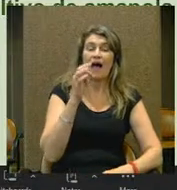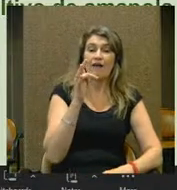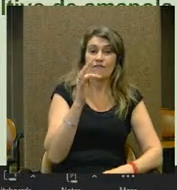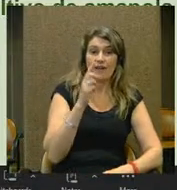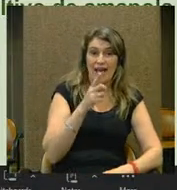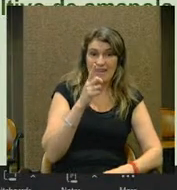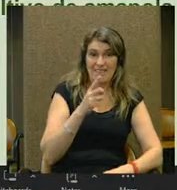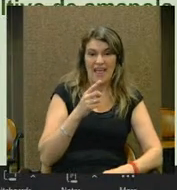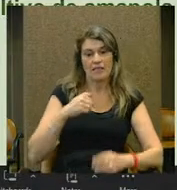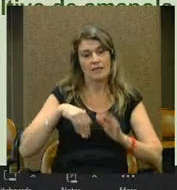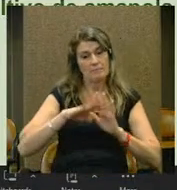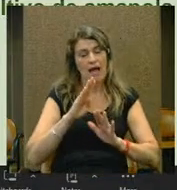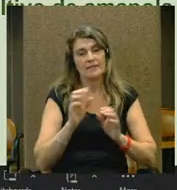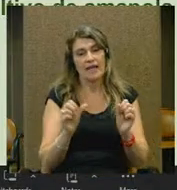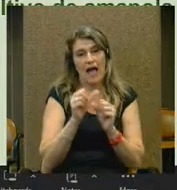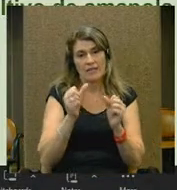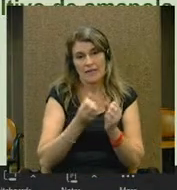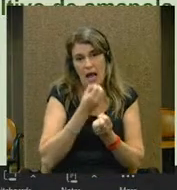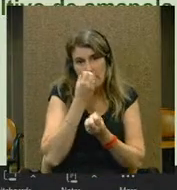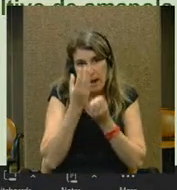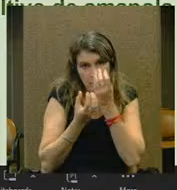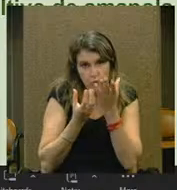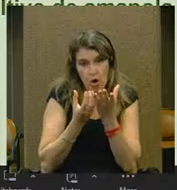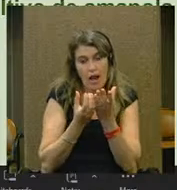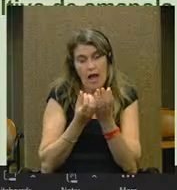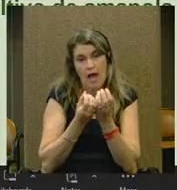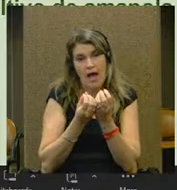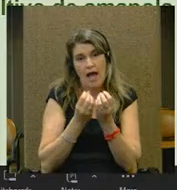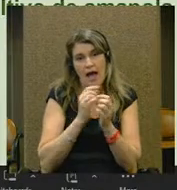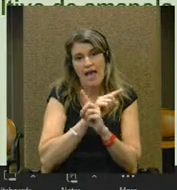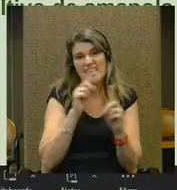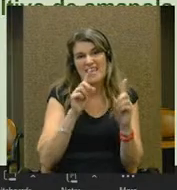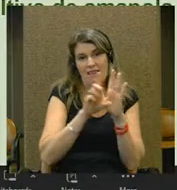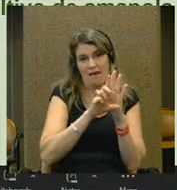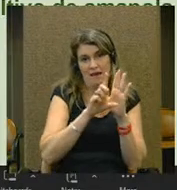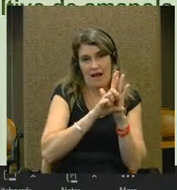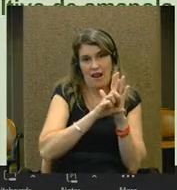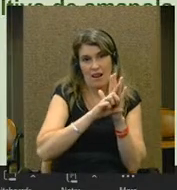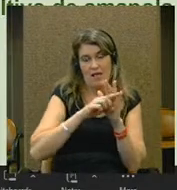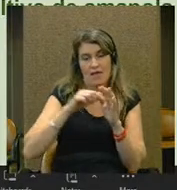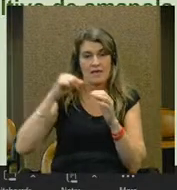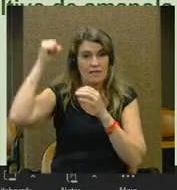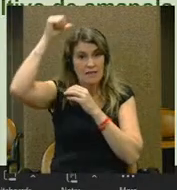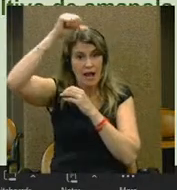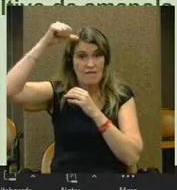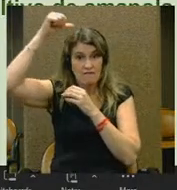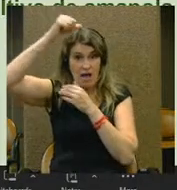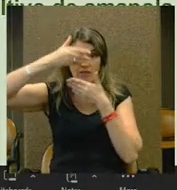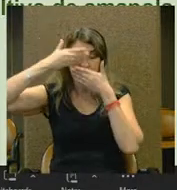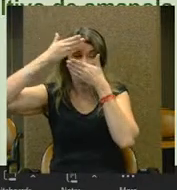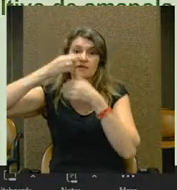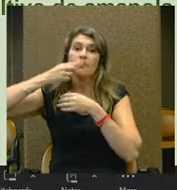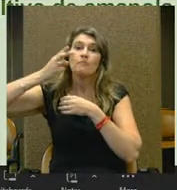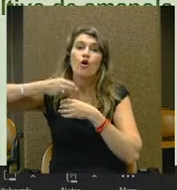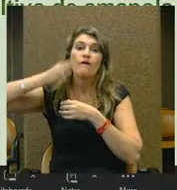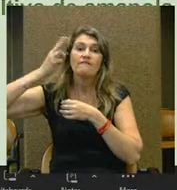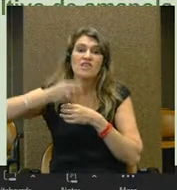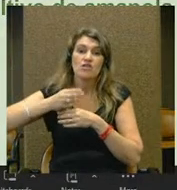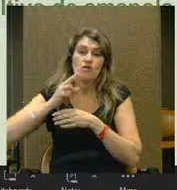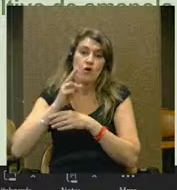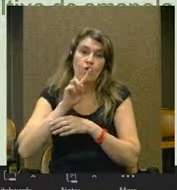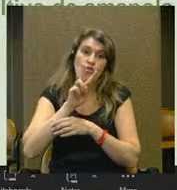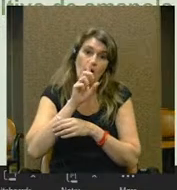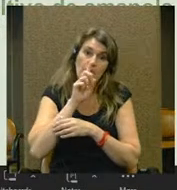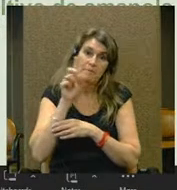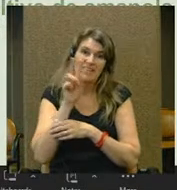poppy cultivation in 2022. Next slide, please. And